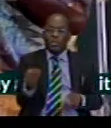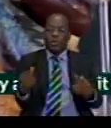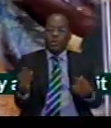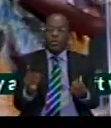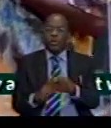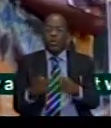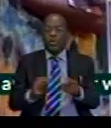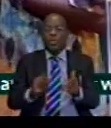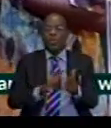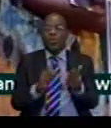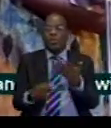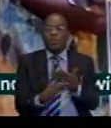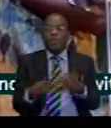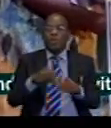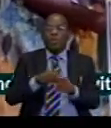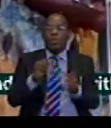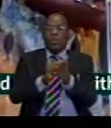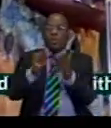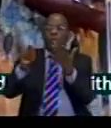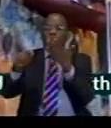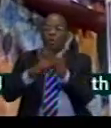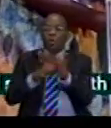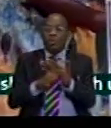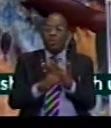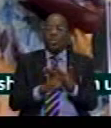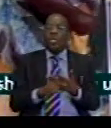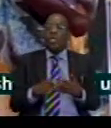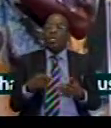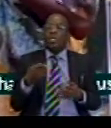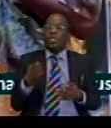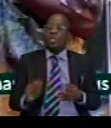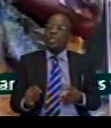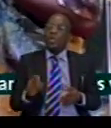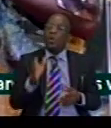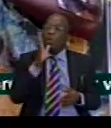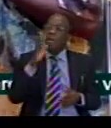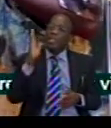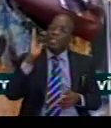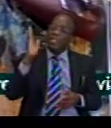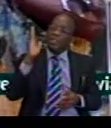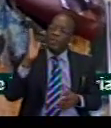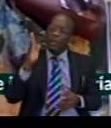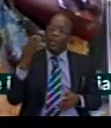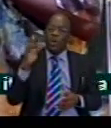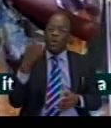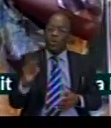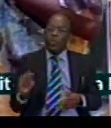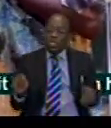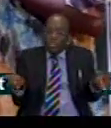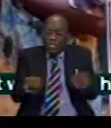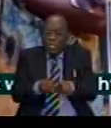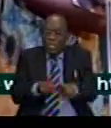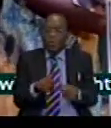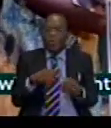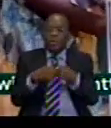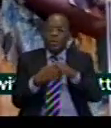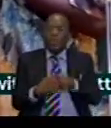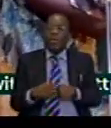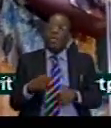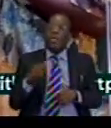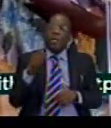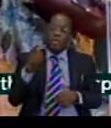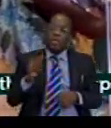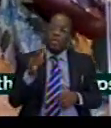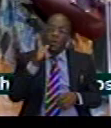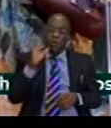a woman testified of breast problem healing. And she sees that. And she said she will also receive her healing. And on that